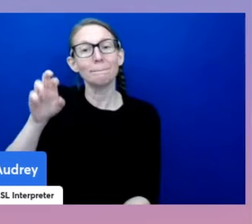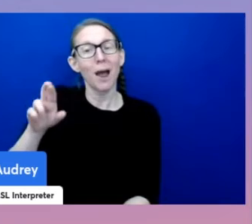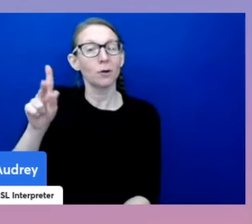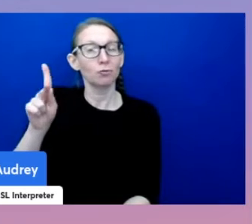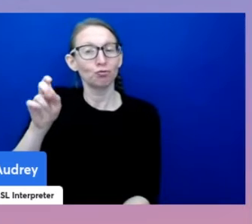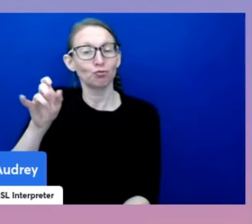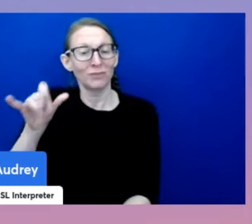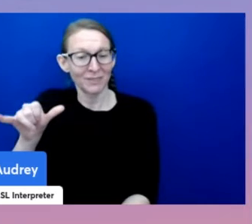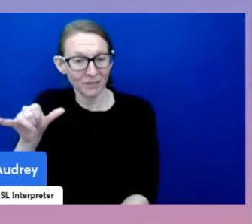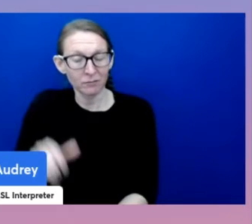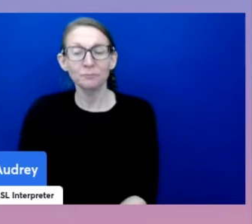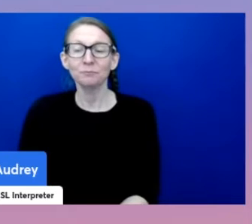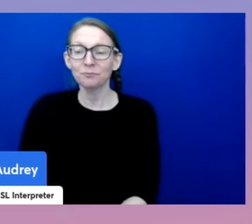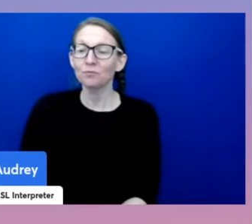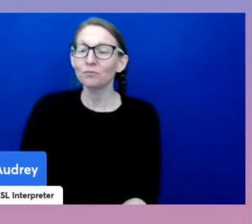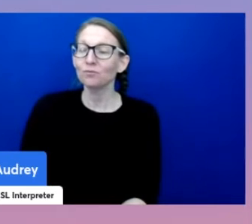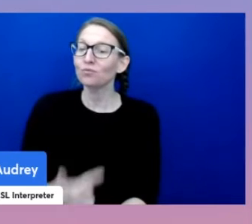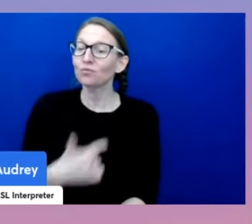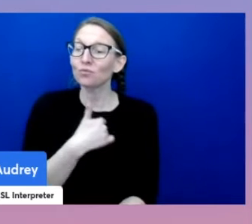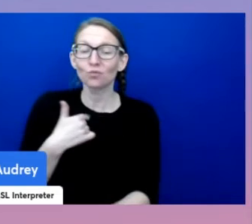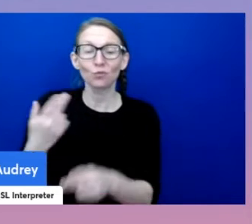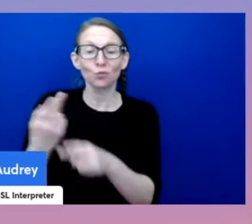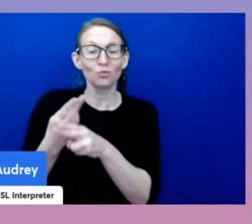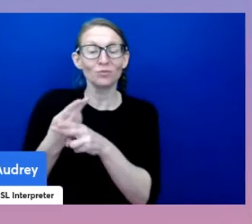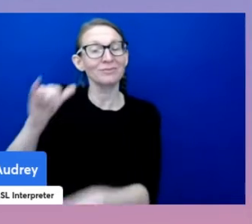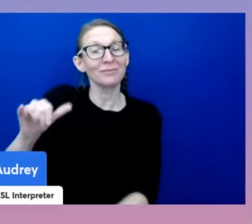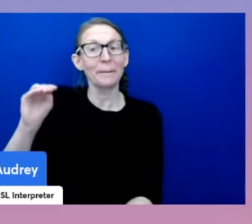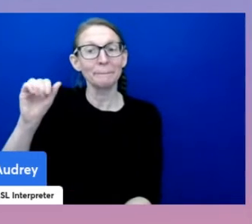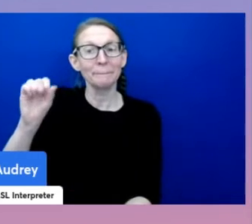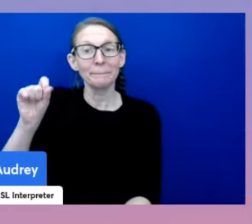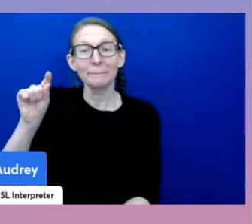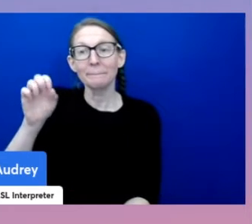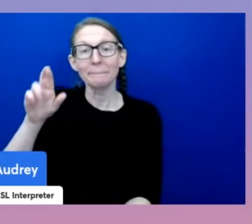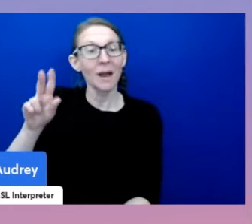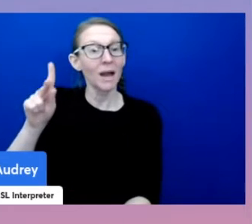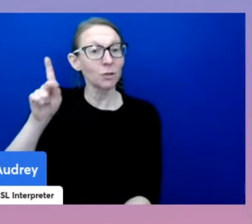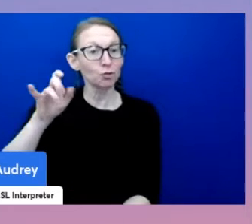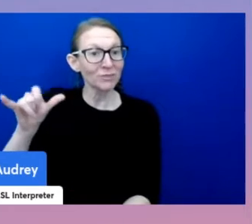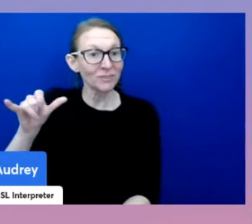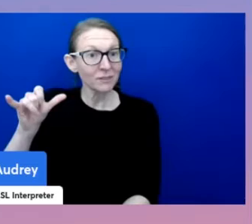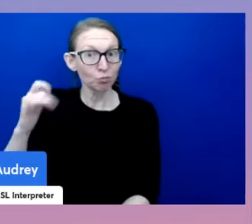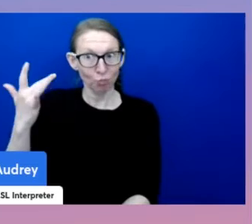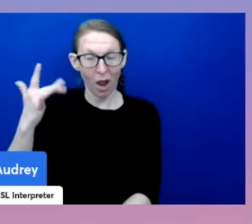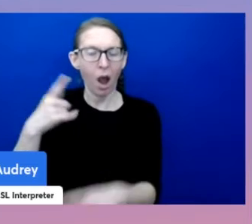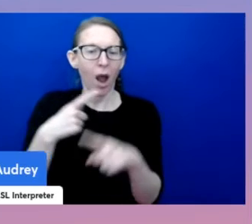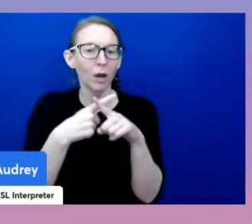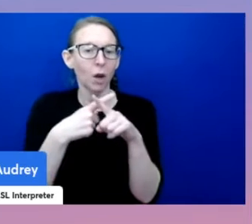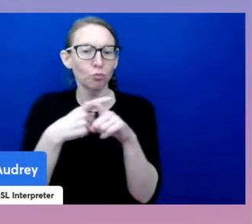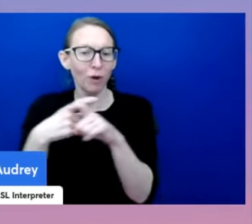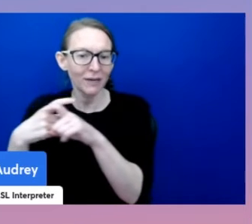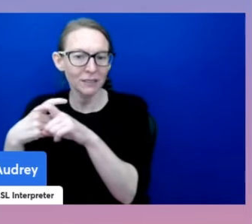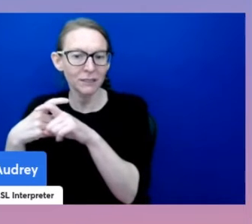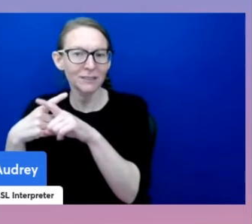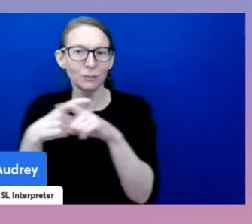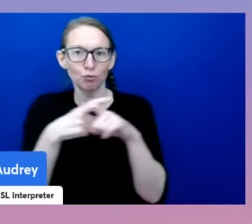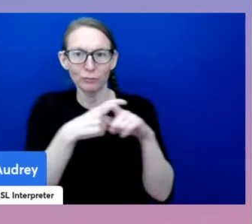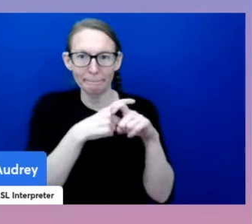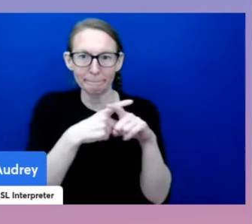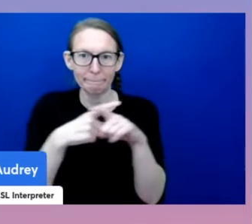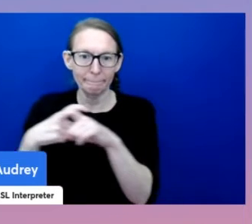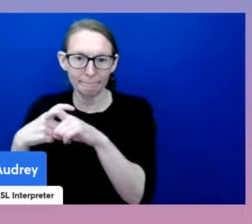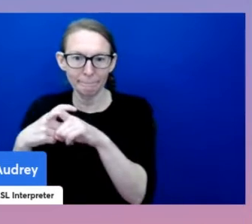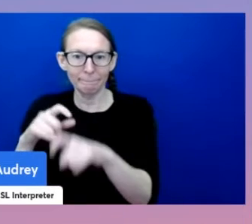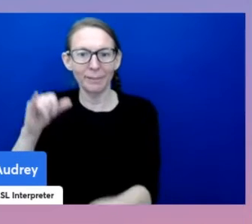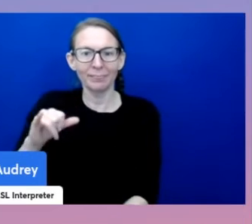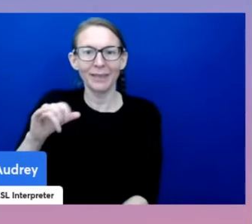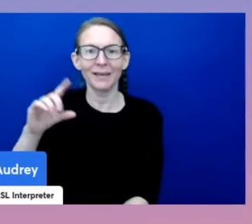We use the master key to encrypt and decrypt the DE key.